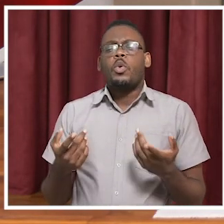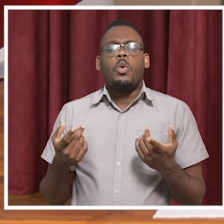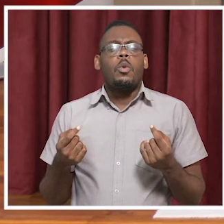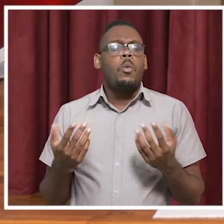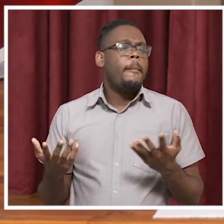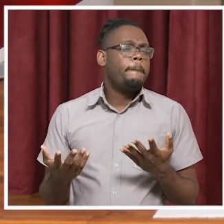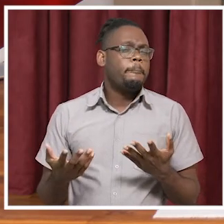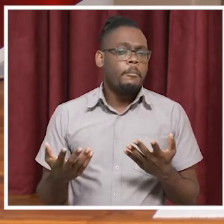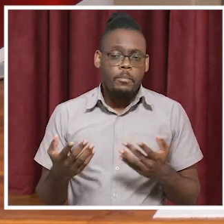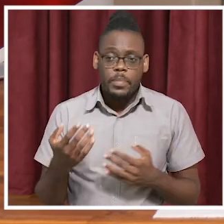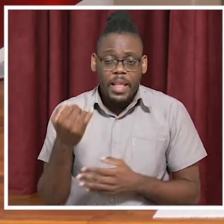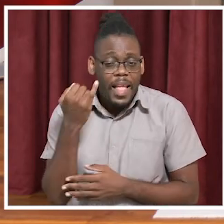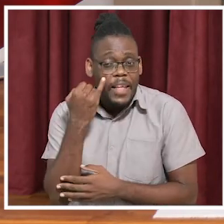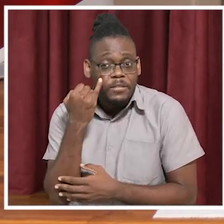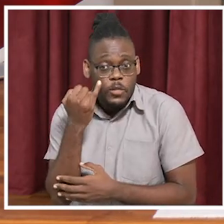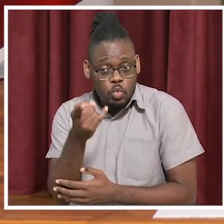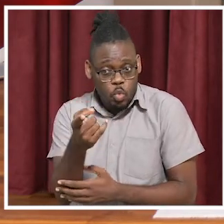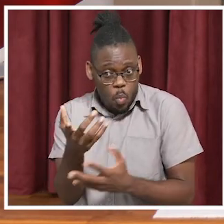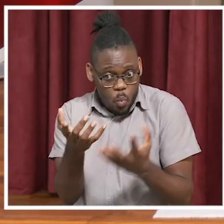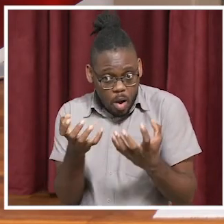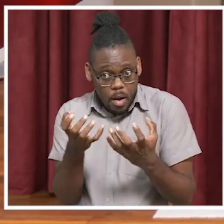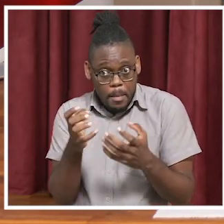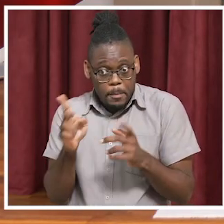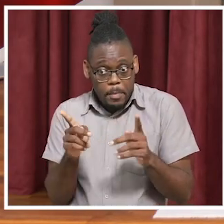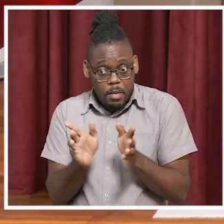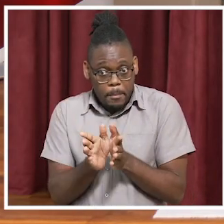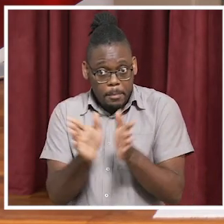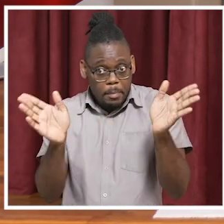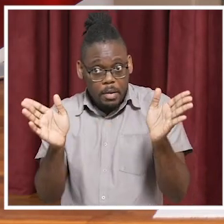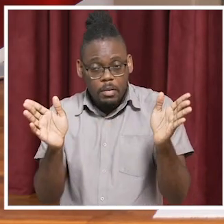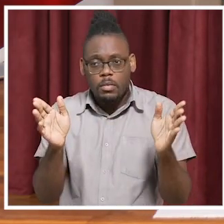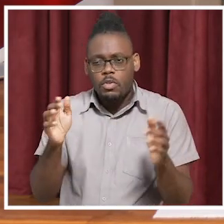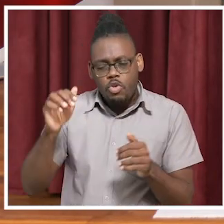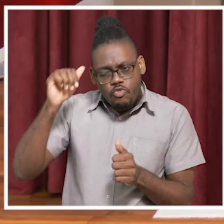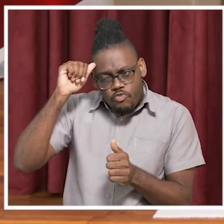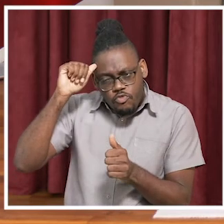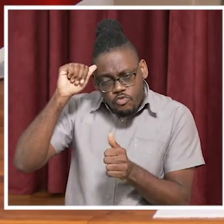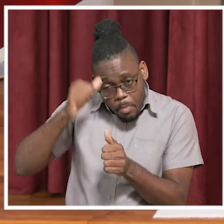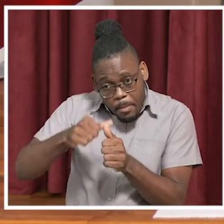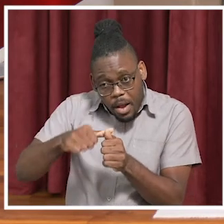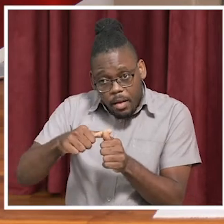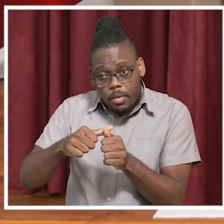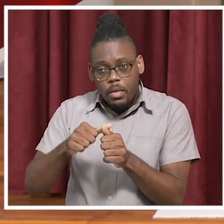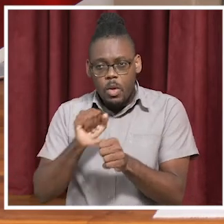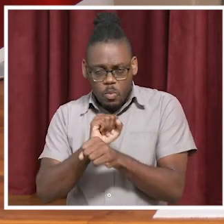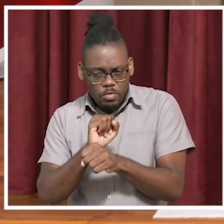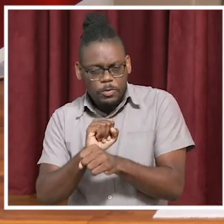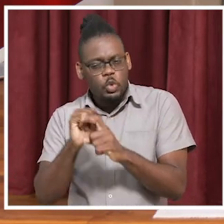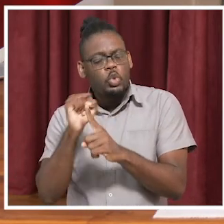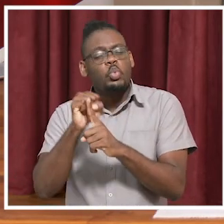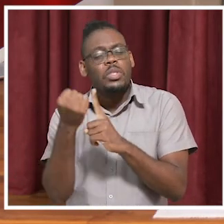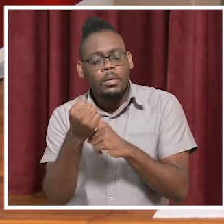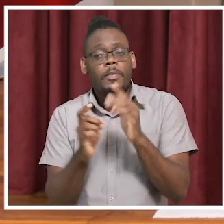have members of the public remember top of mind social development target groups, can you perhaps name